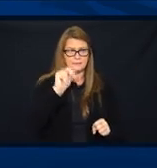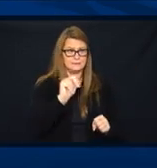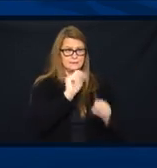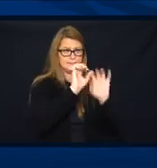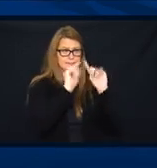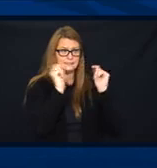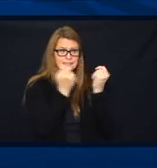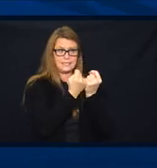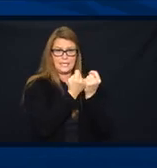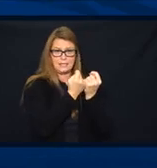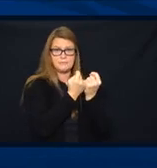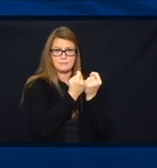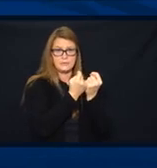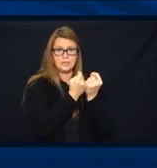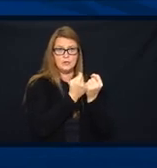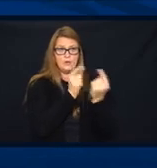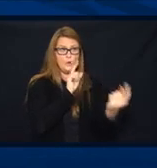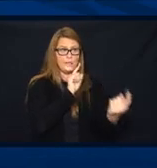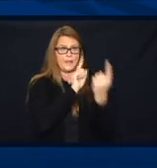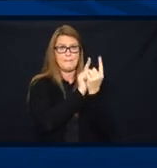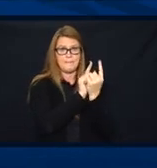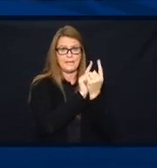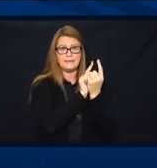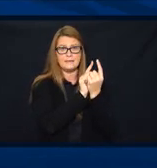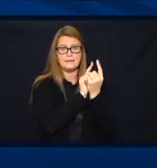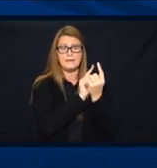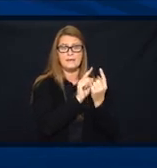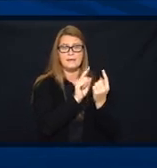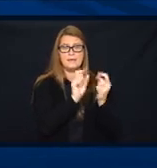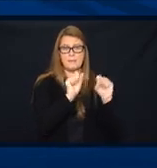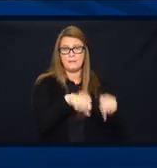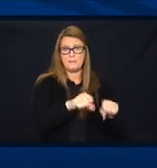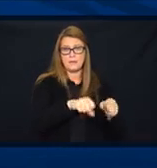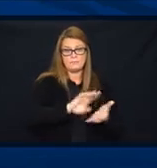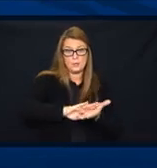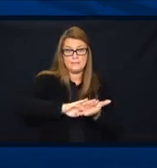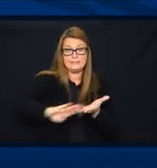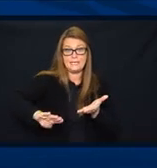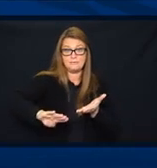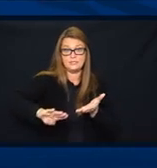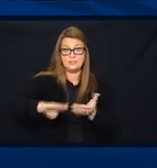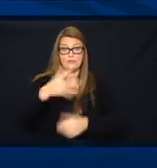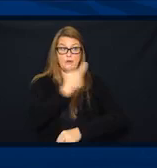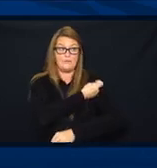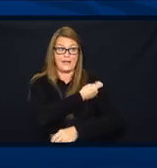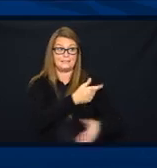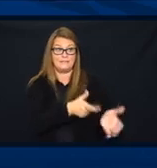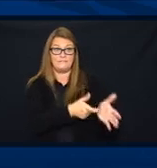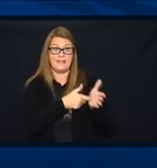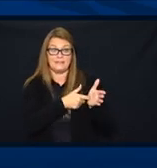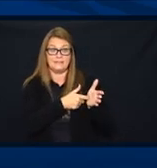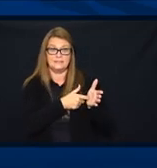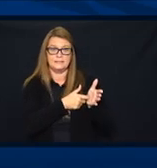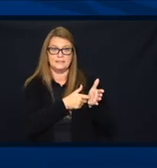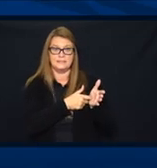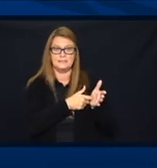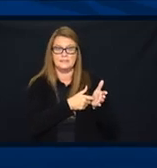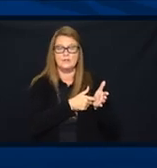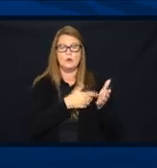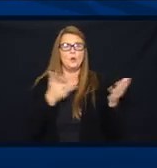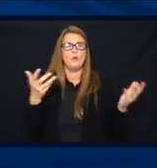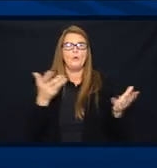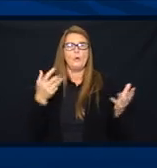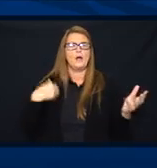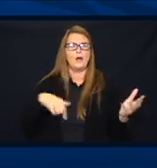factions tomorrow when we meet about the possible exemption to the vaccine mandate? Specifically, what will the state be arguing?